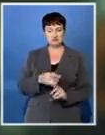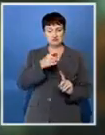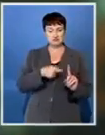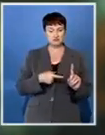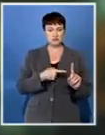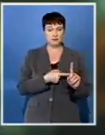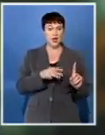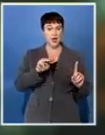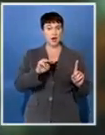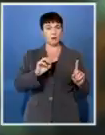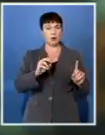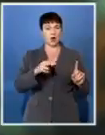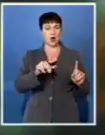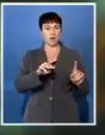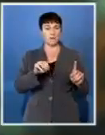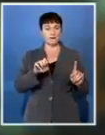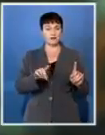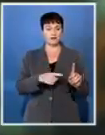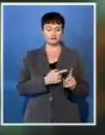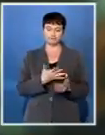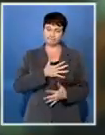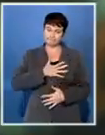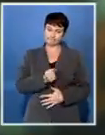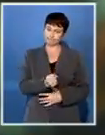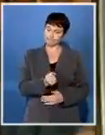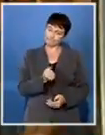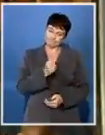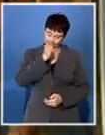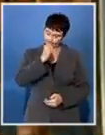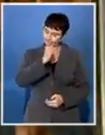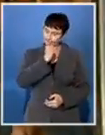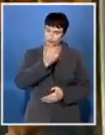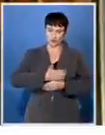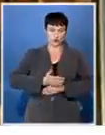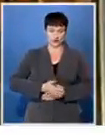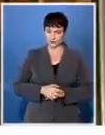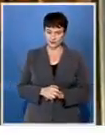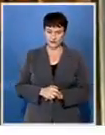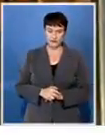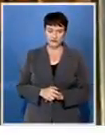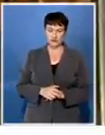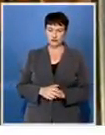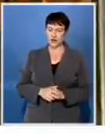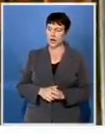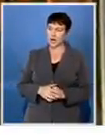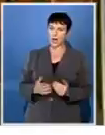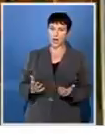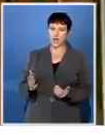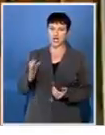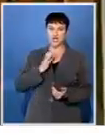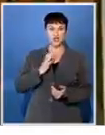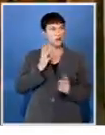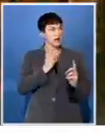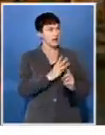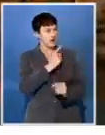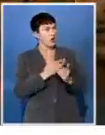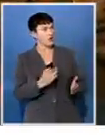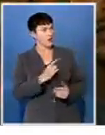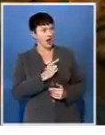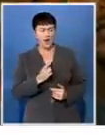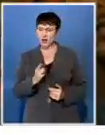Munir, still brave enough to operate. The customer say, why you open shop? You can must